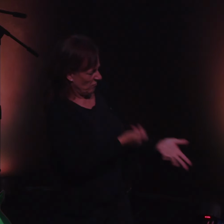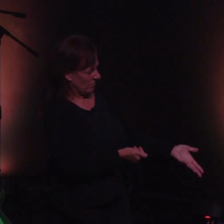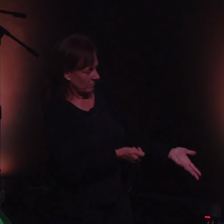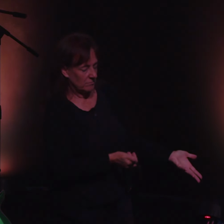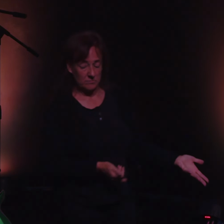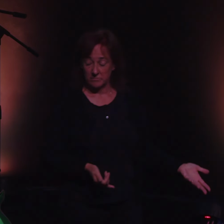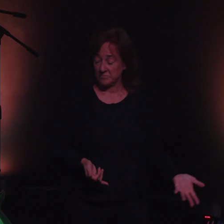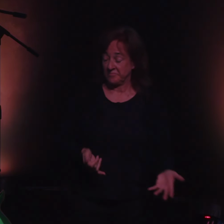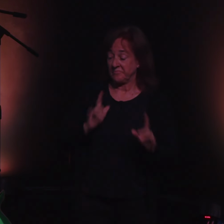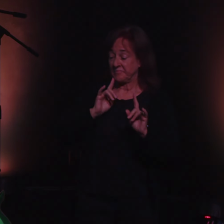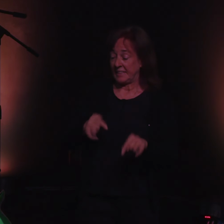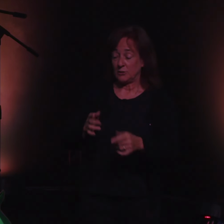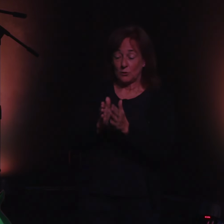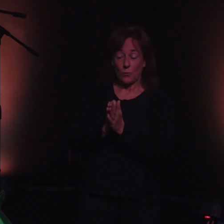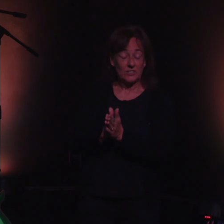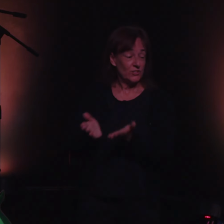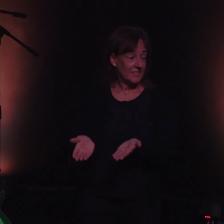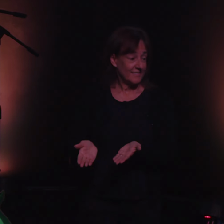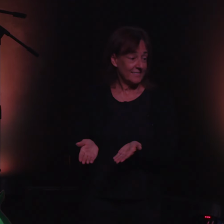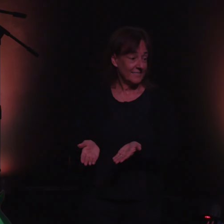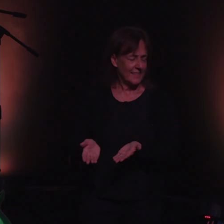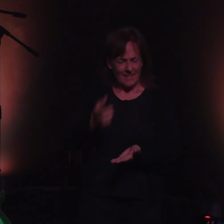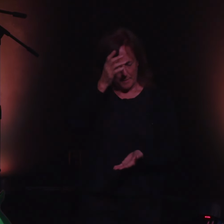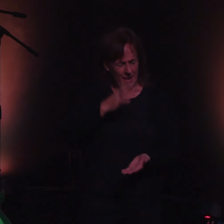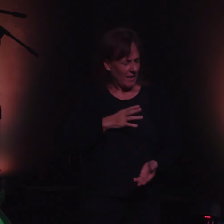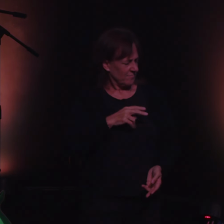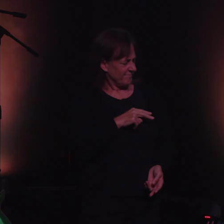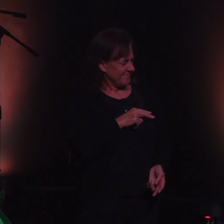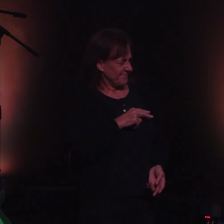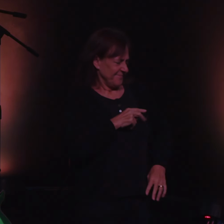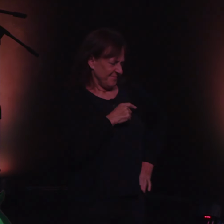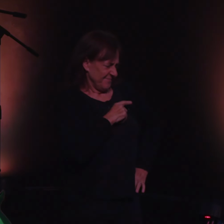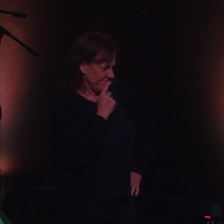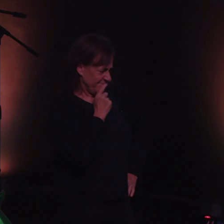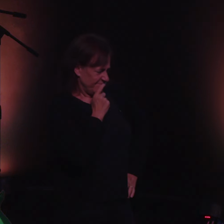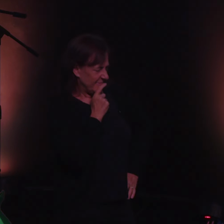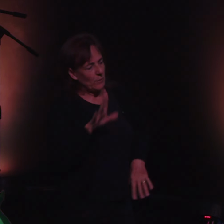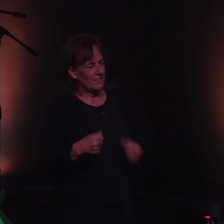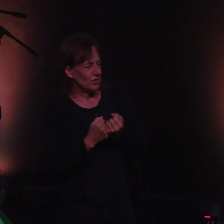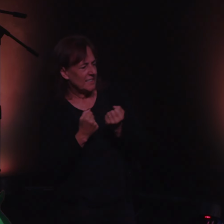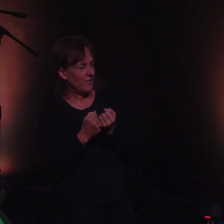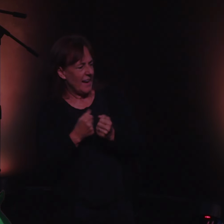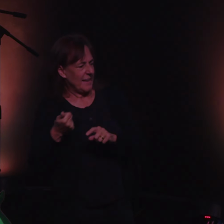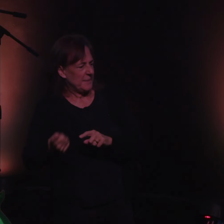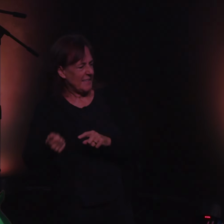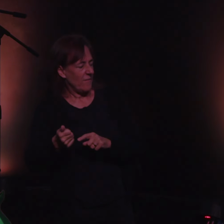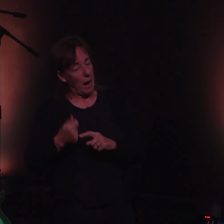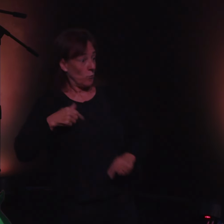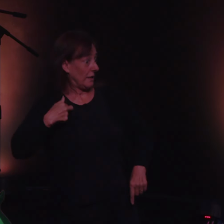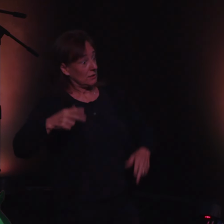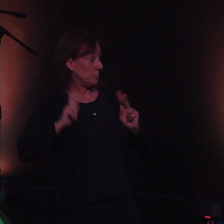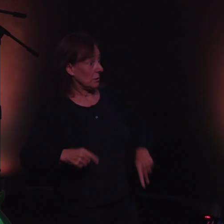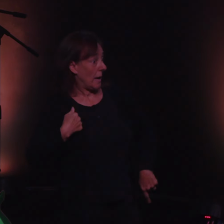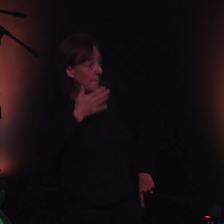And so as Jesus answers this question, this guy still wanting to justify himself because he's better than everybody, because he's a religious